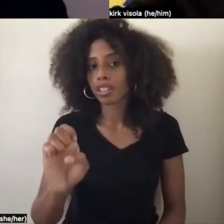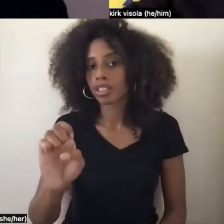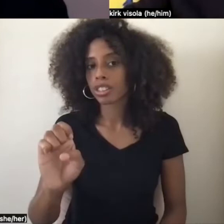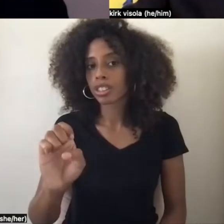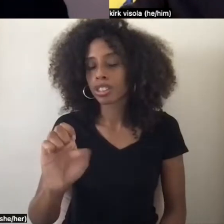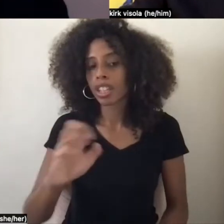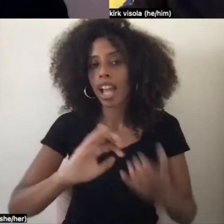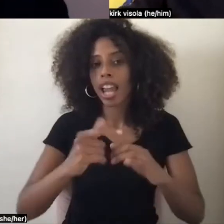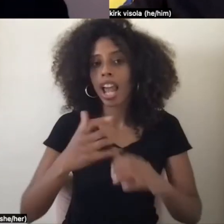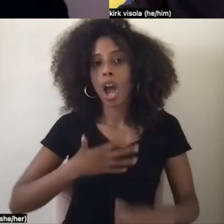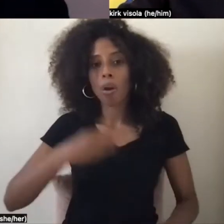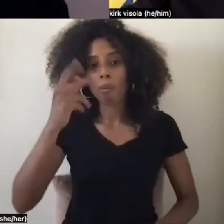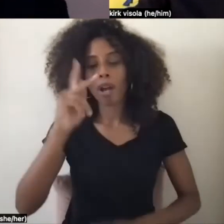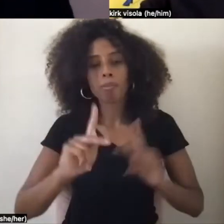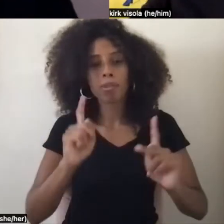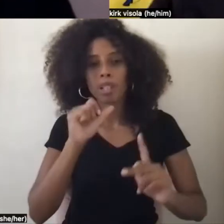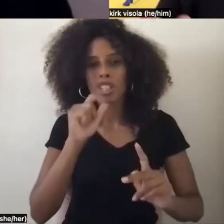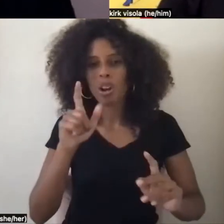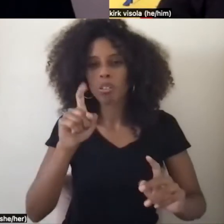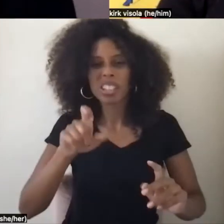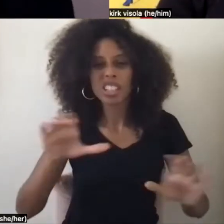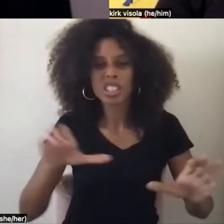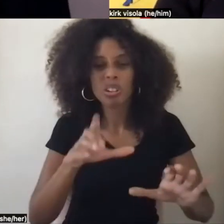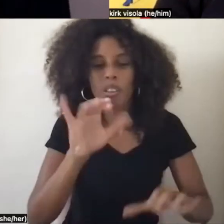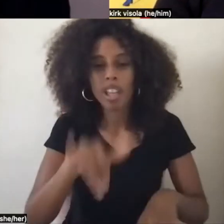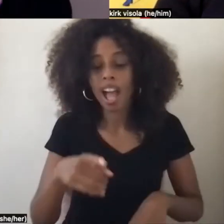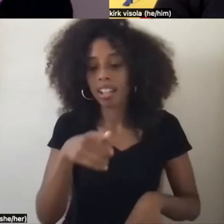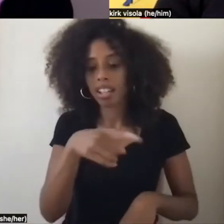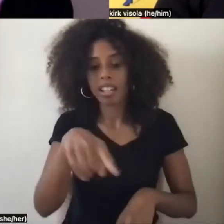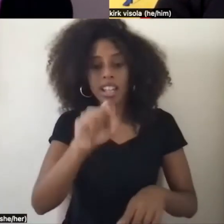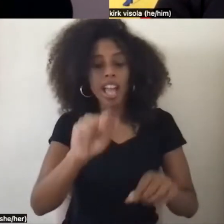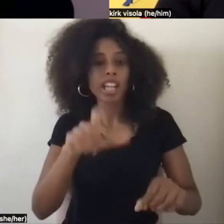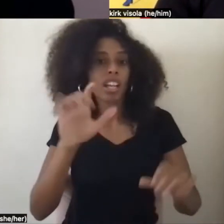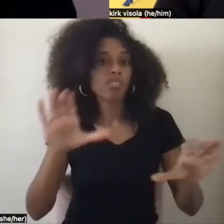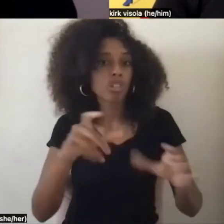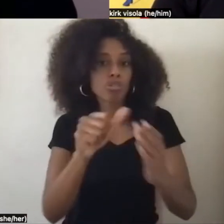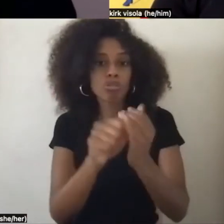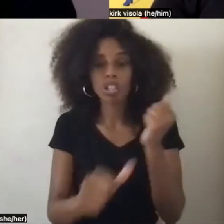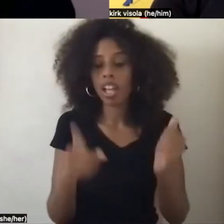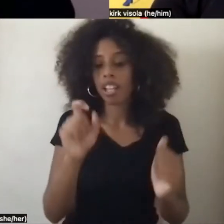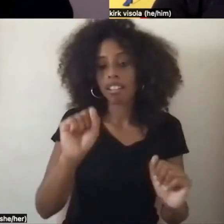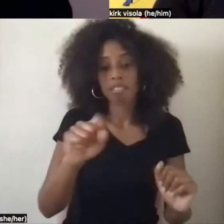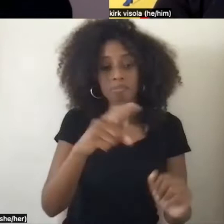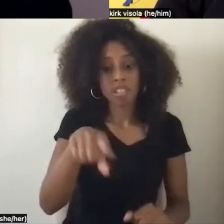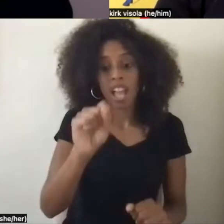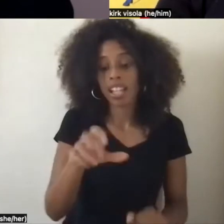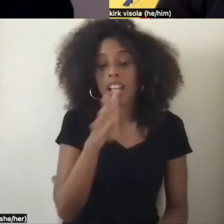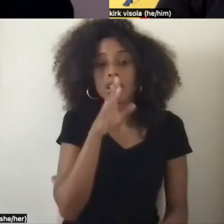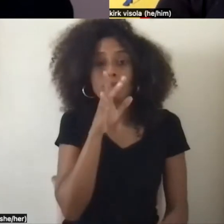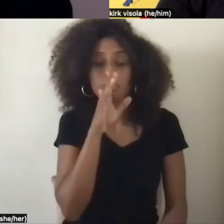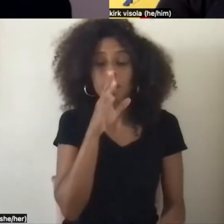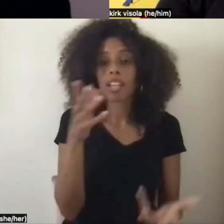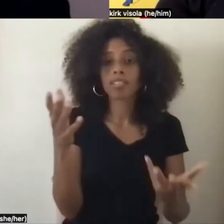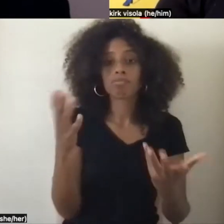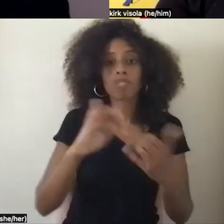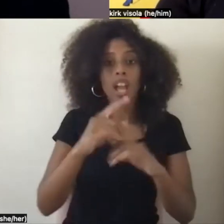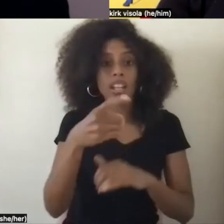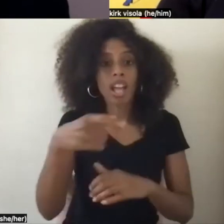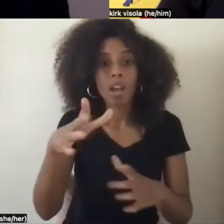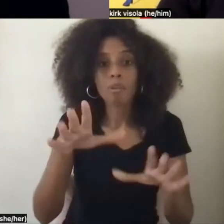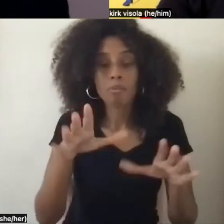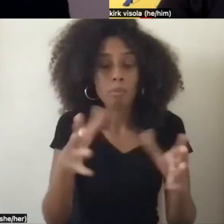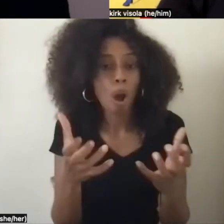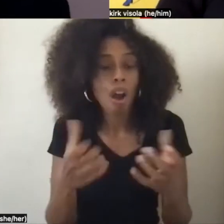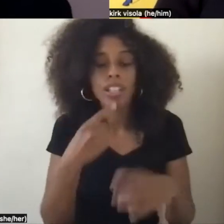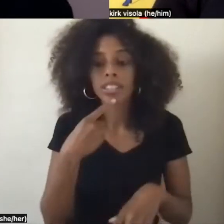have to do that as often. They don't have to do shit. They can talk to people how they want to. They can say my daddy owns the company. They can do a lot of